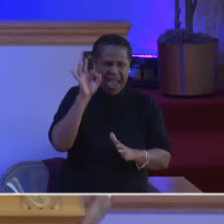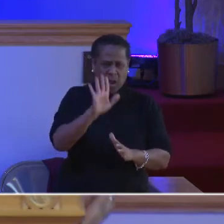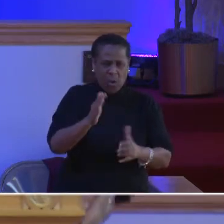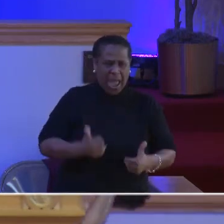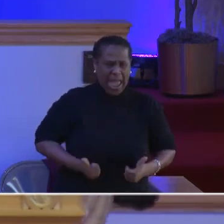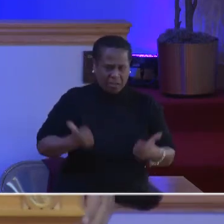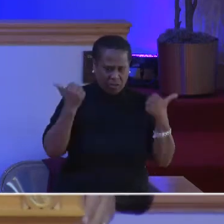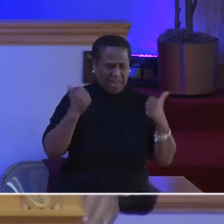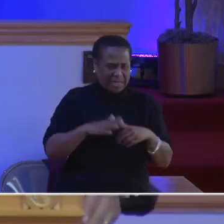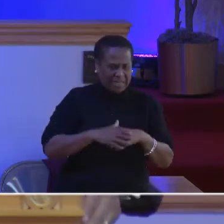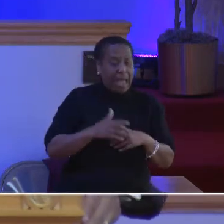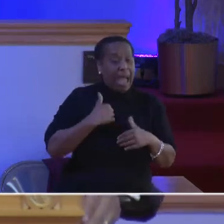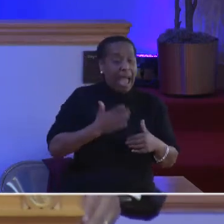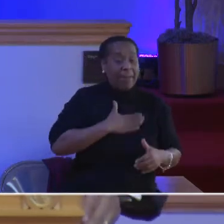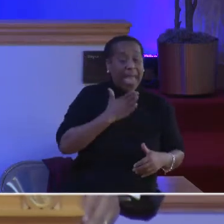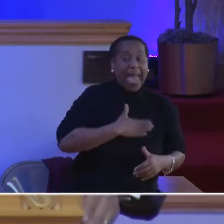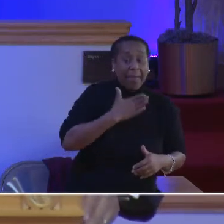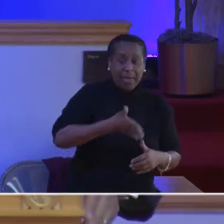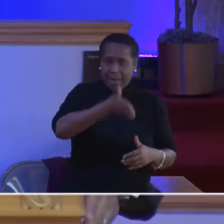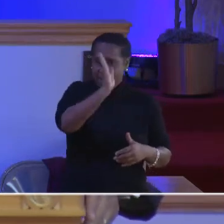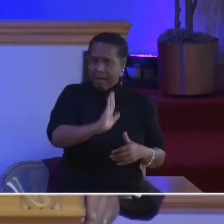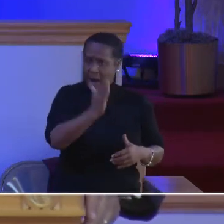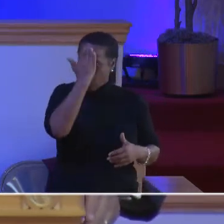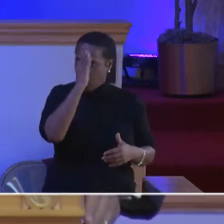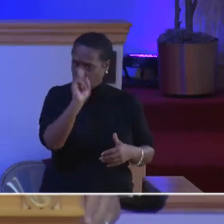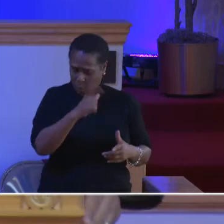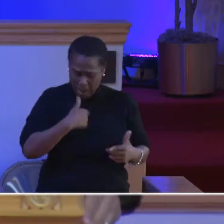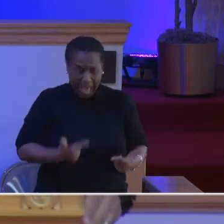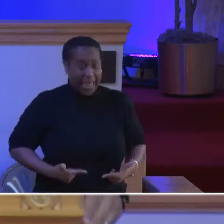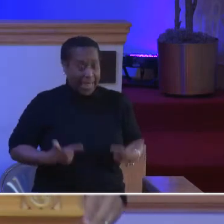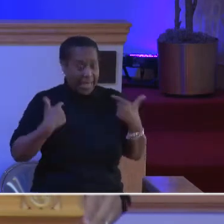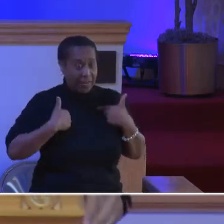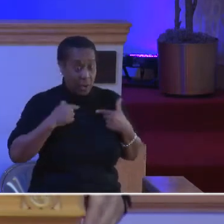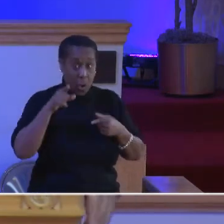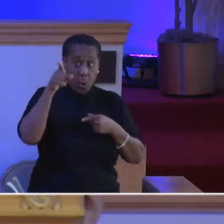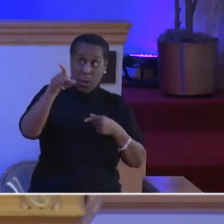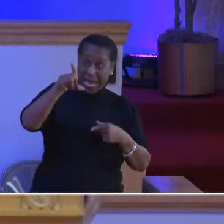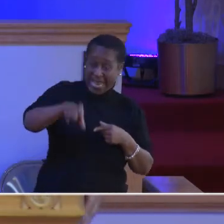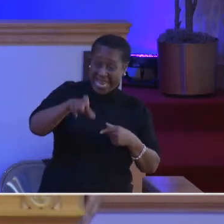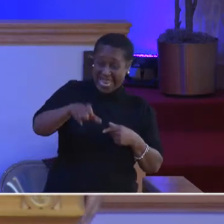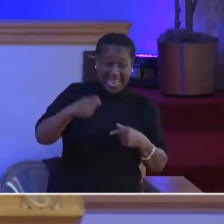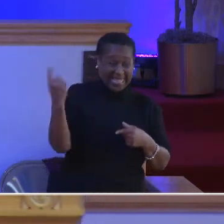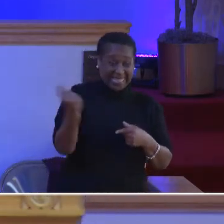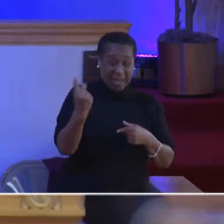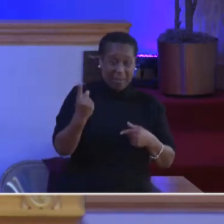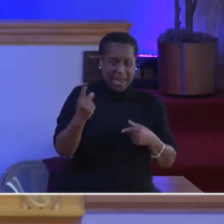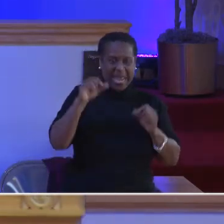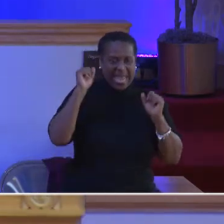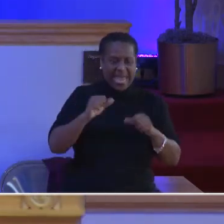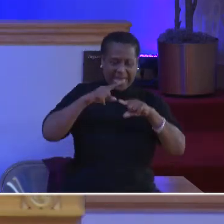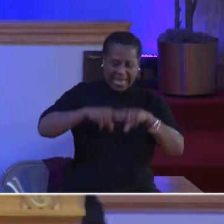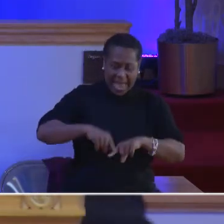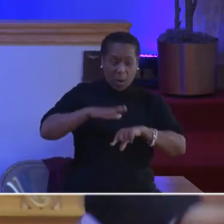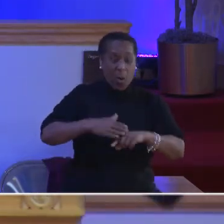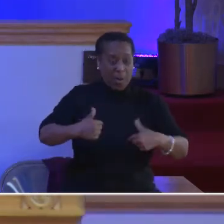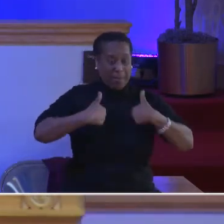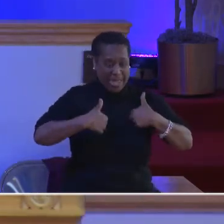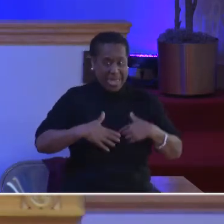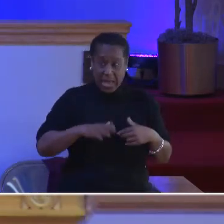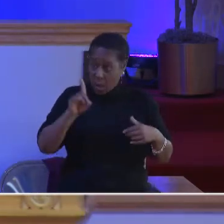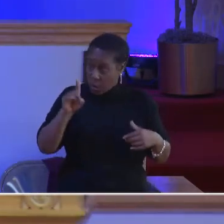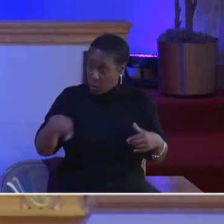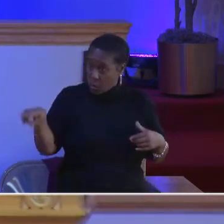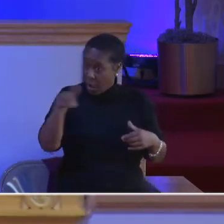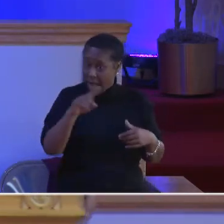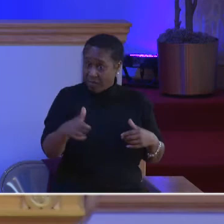address. I'm so glad God knows where I live, so that when he needs somebody, he can count on me. Do I have